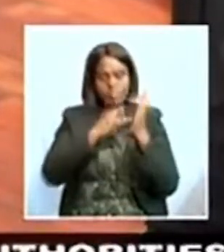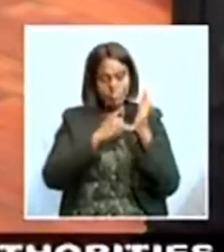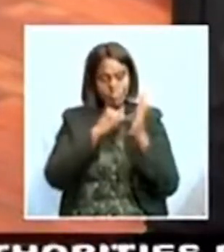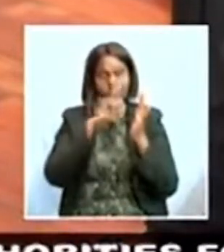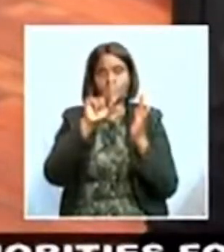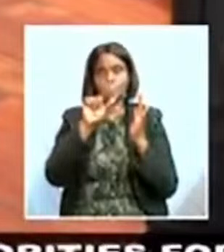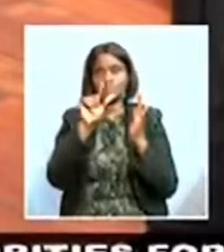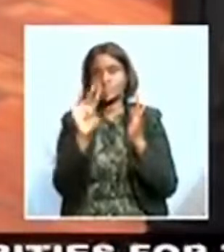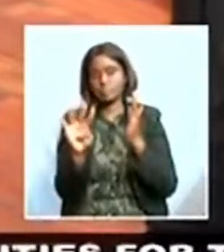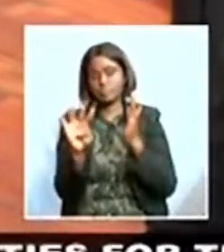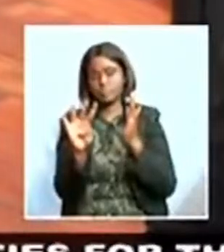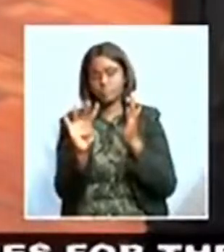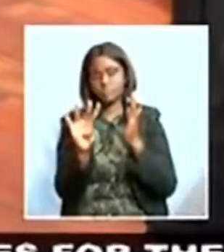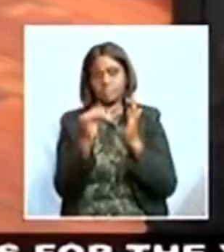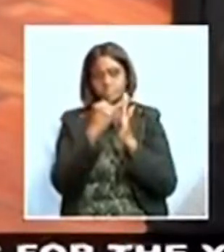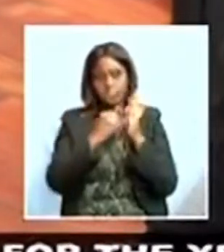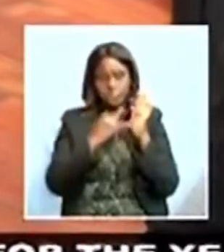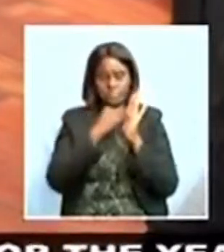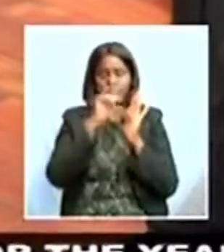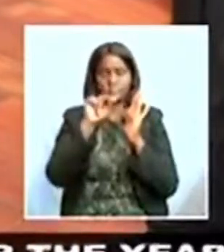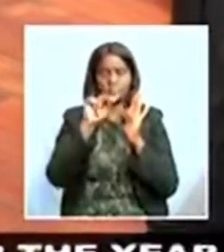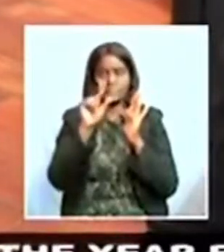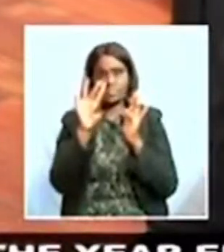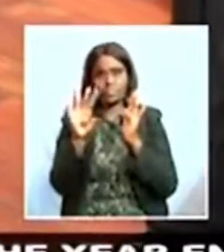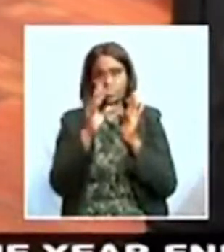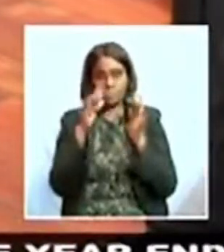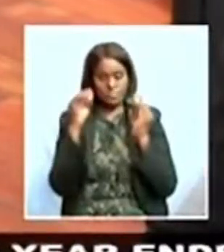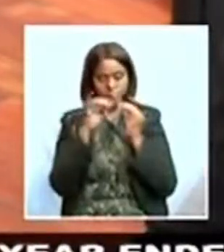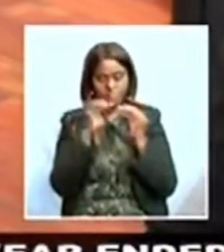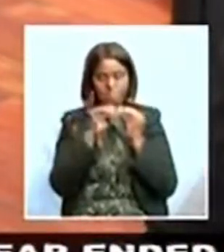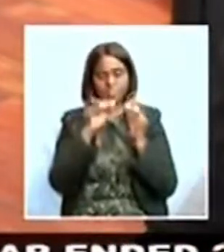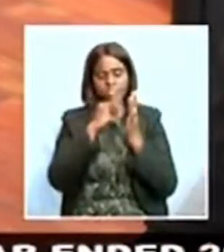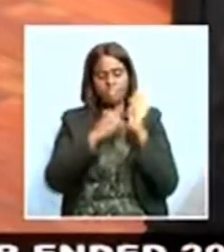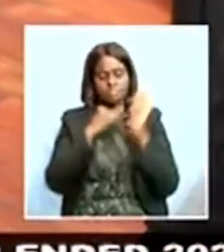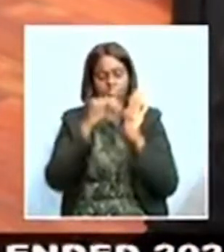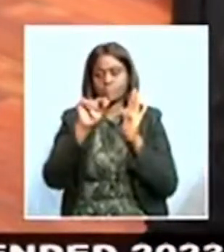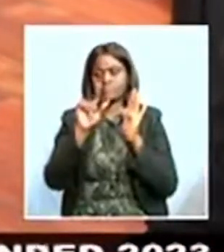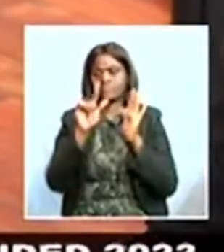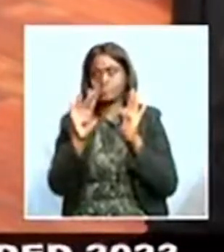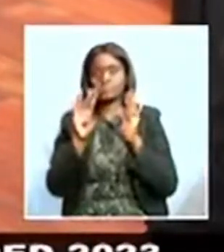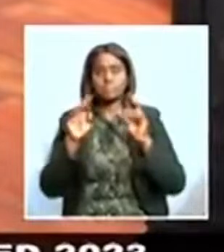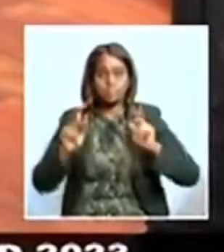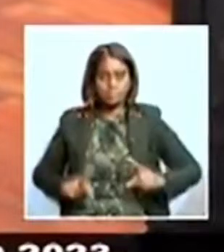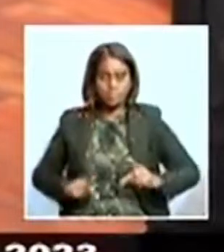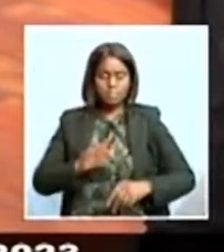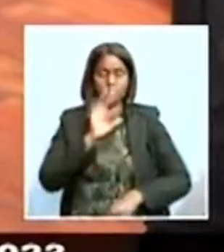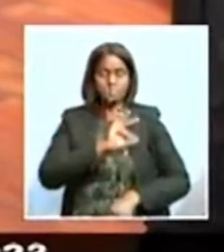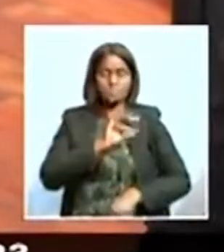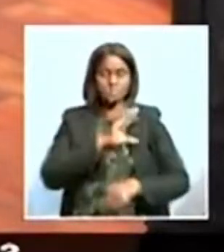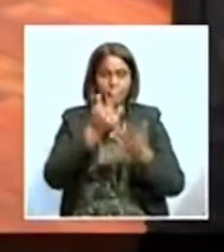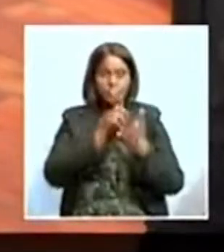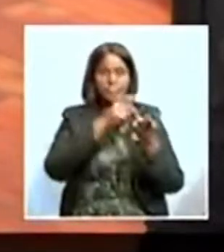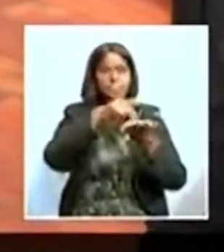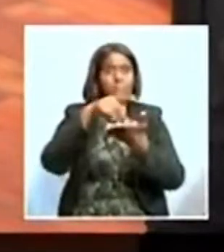2024. January 2024. Further January 2024. Personal emoluments were paid.